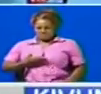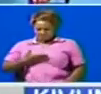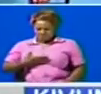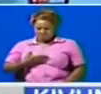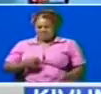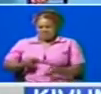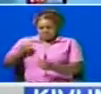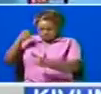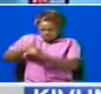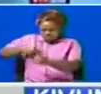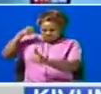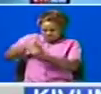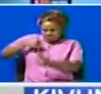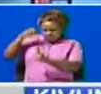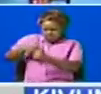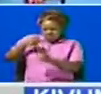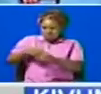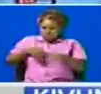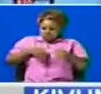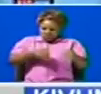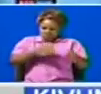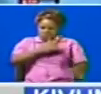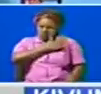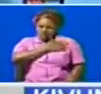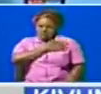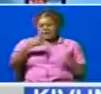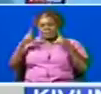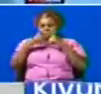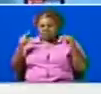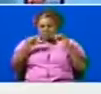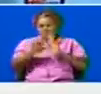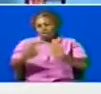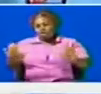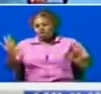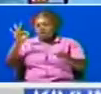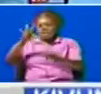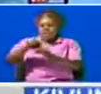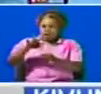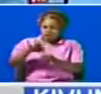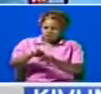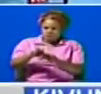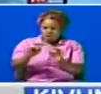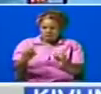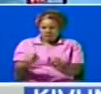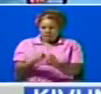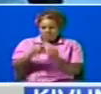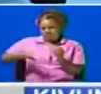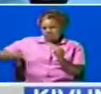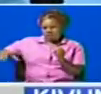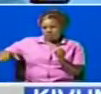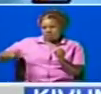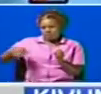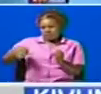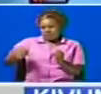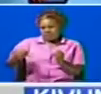their rights and trying to follow what the NASA message has been, that no elections to be held in this county. They have